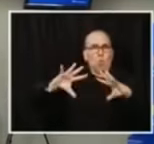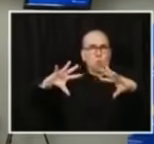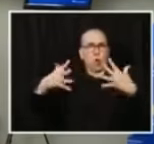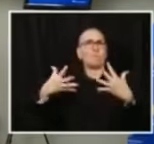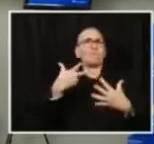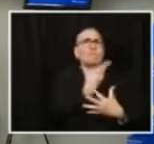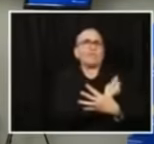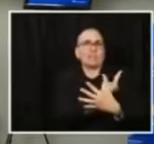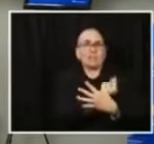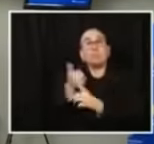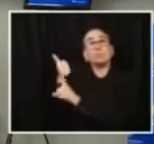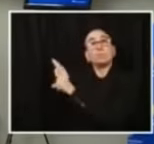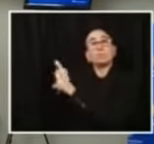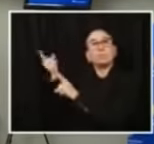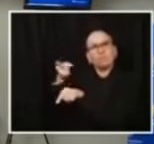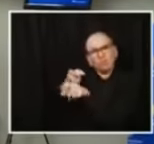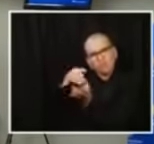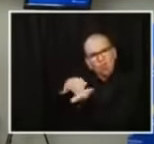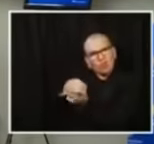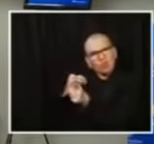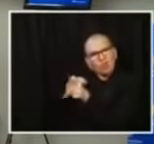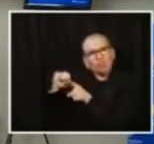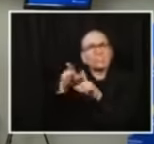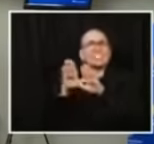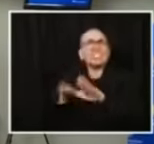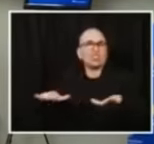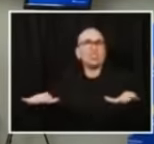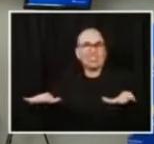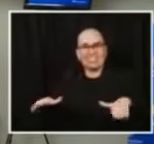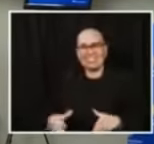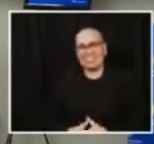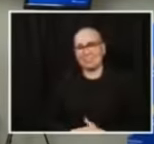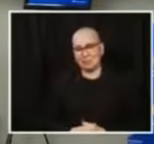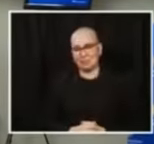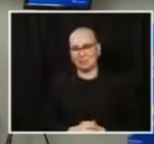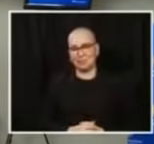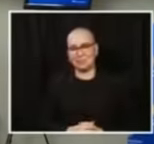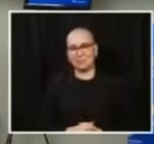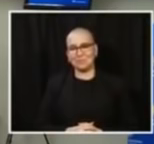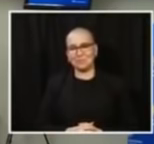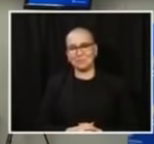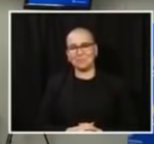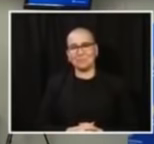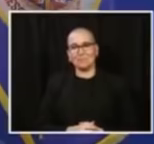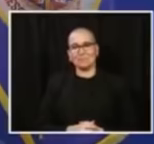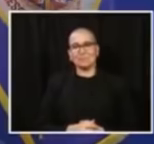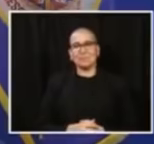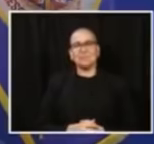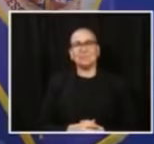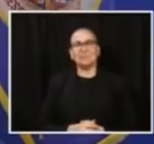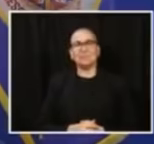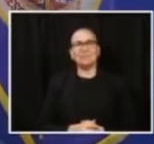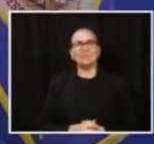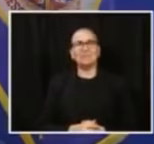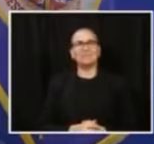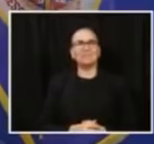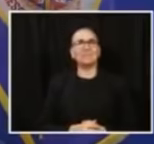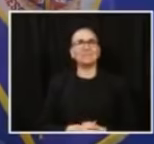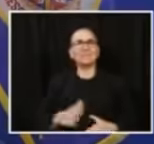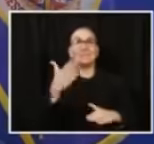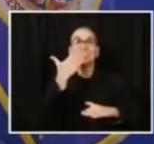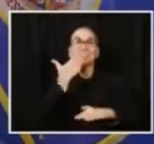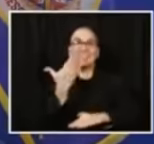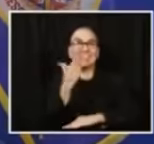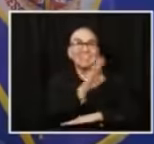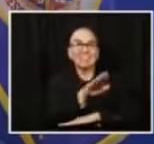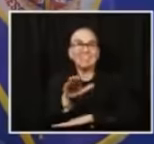Fantastic. Thank you. Good afternoon. My name